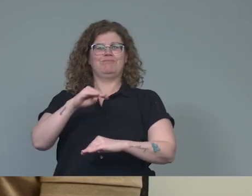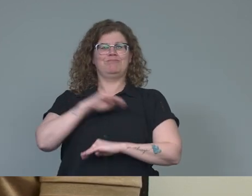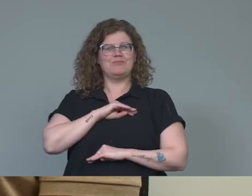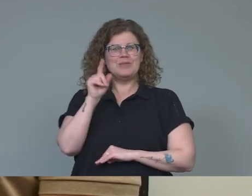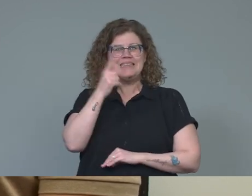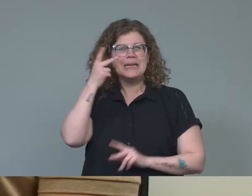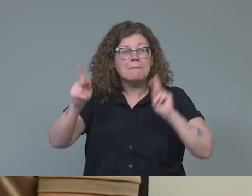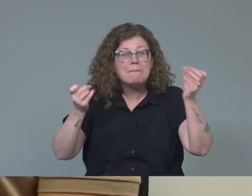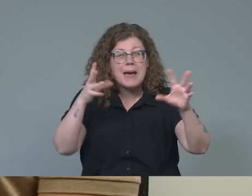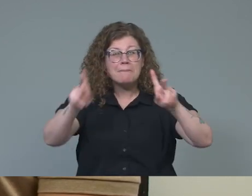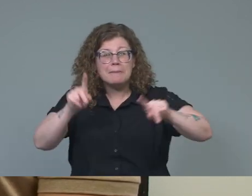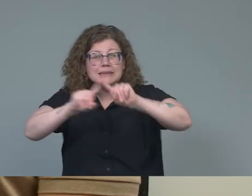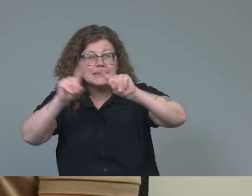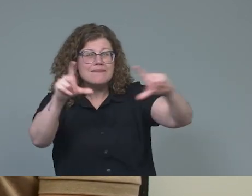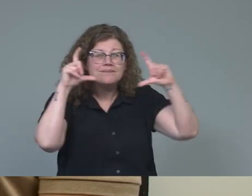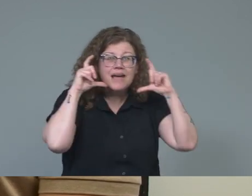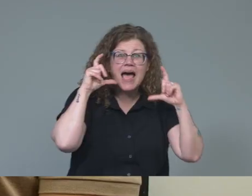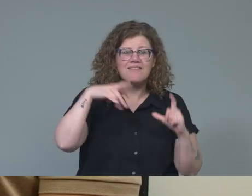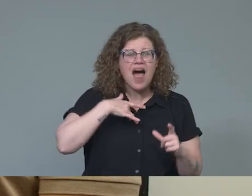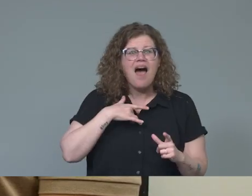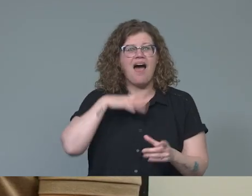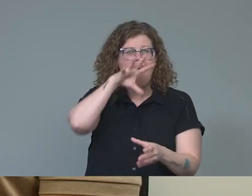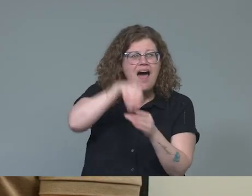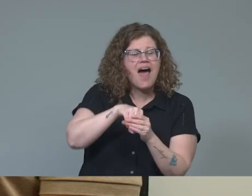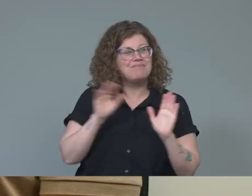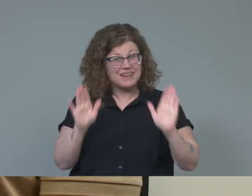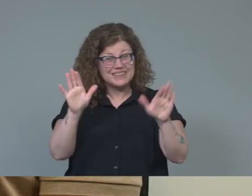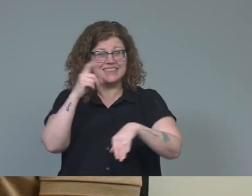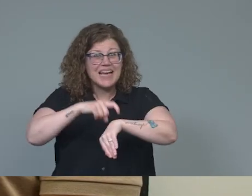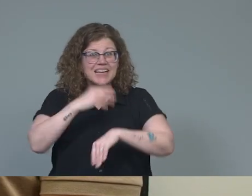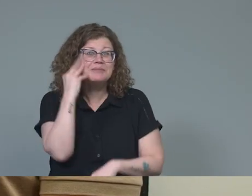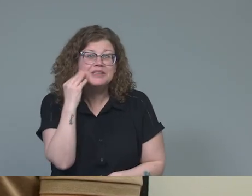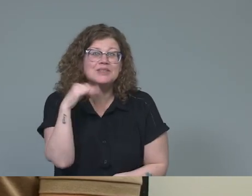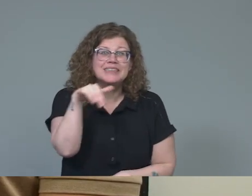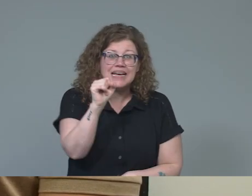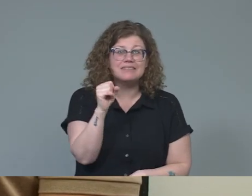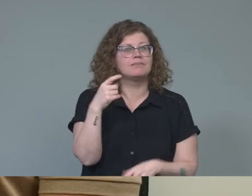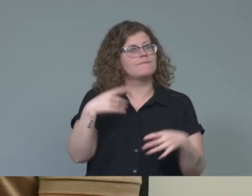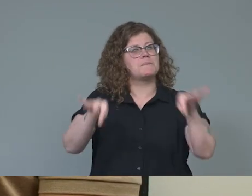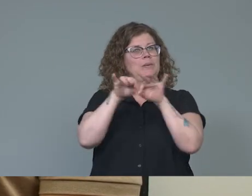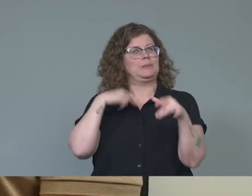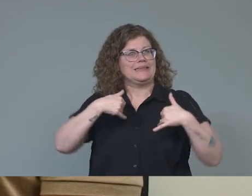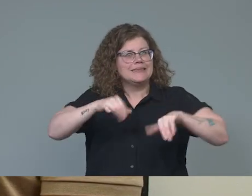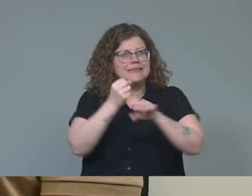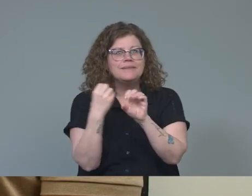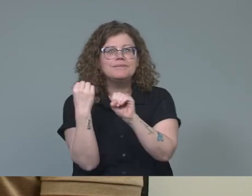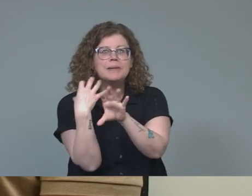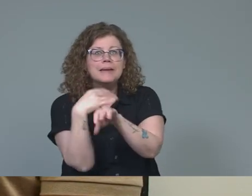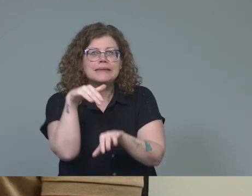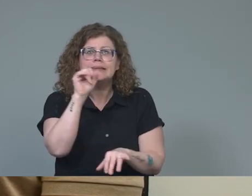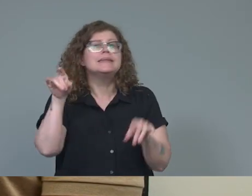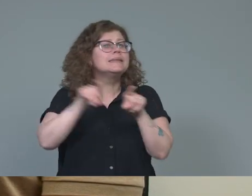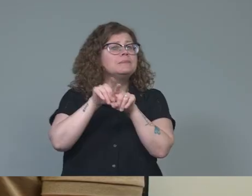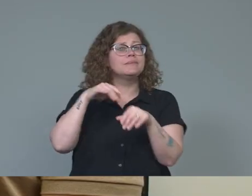like Facebook, and then I know that when we have friends come into town or visitors